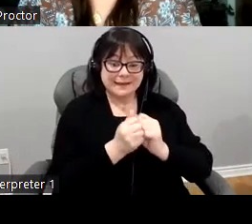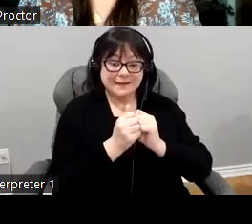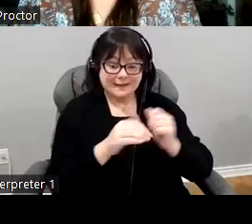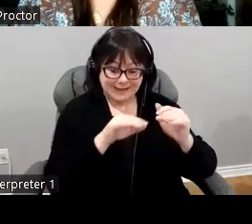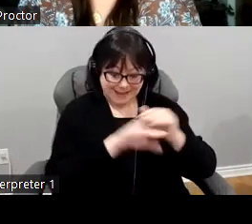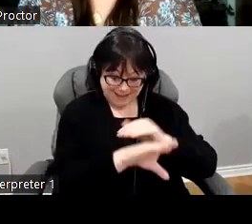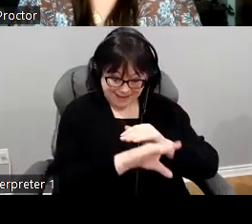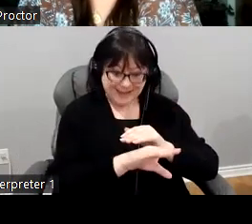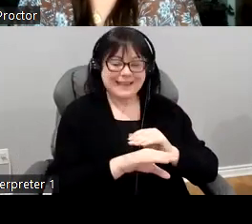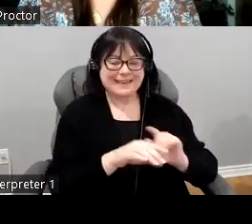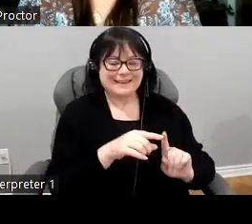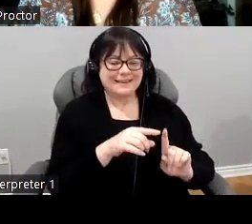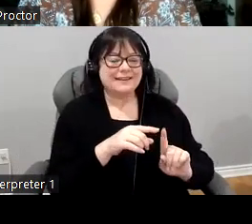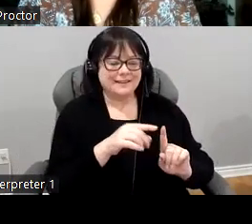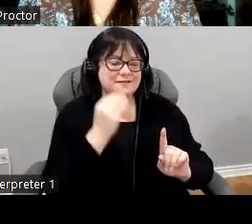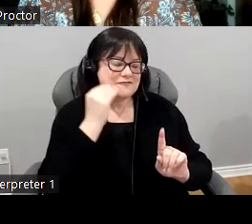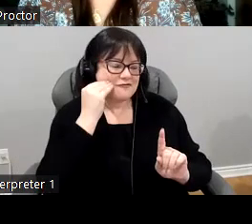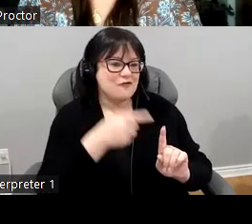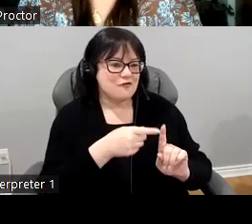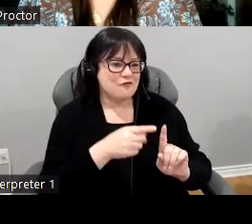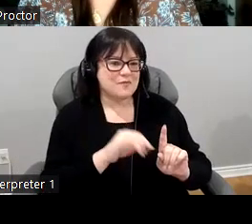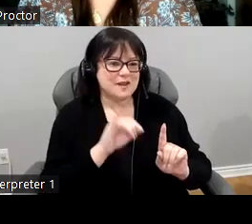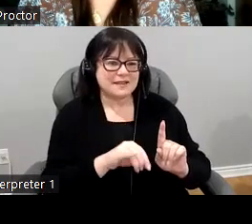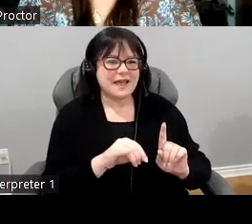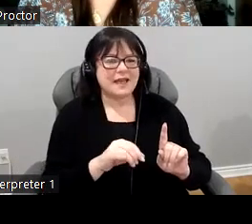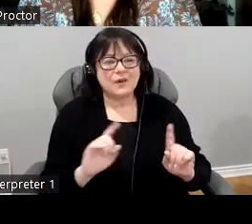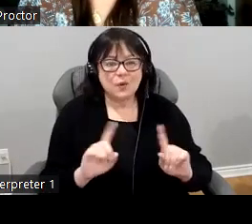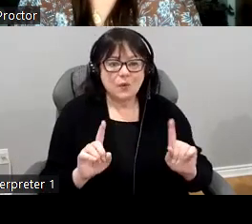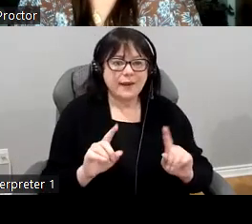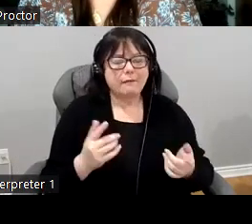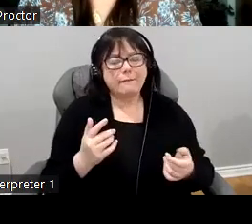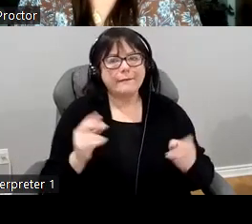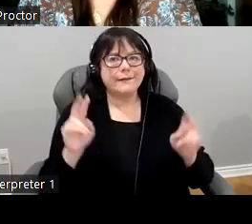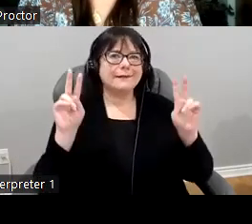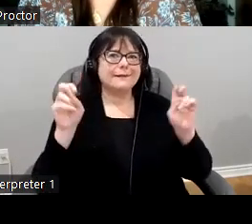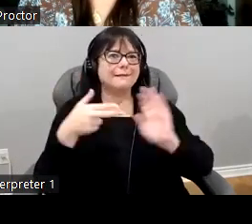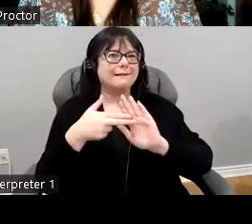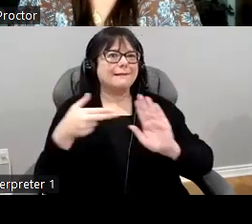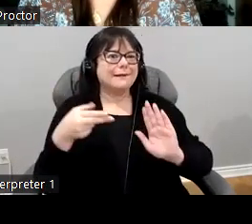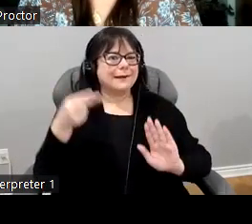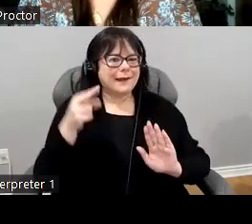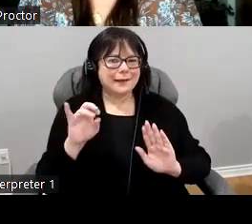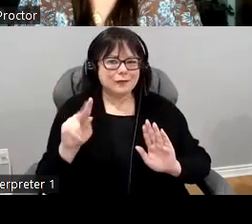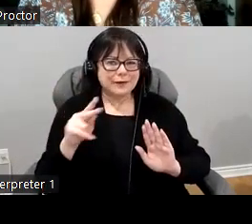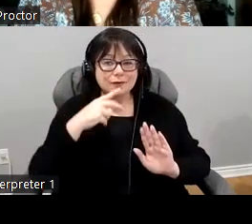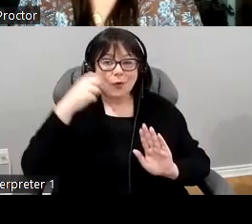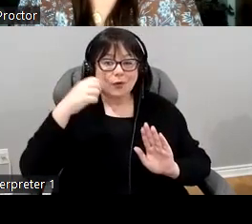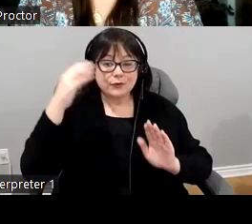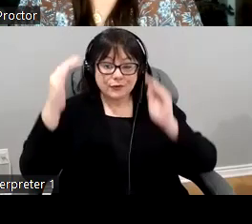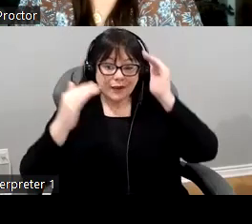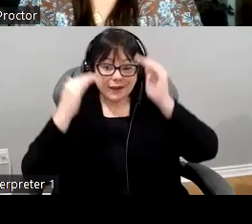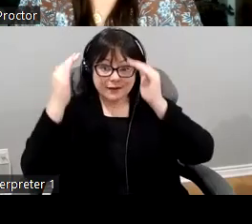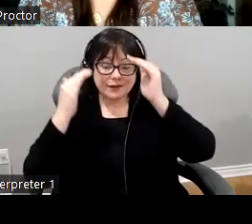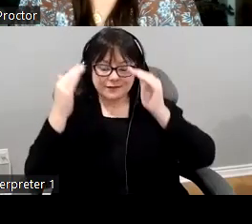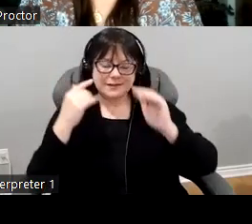of these, again, I use the words advisedly, but high-risk older adults, I think has a lot of potential. With